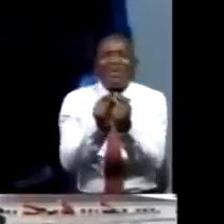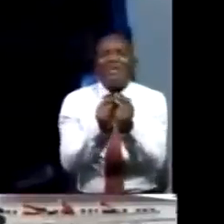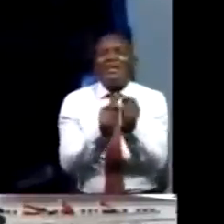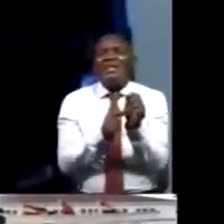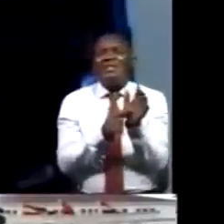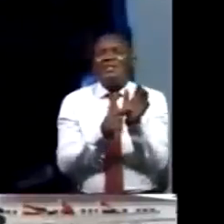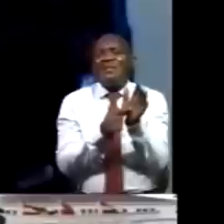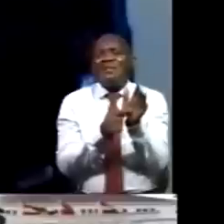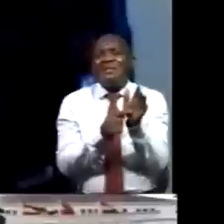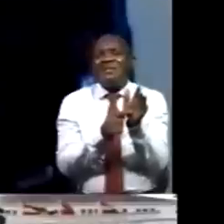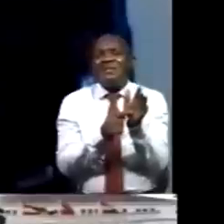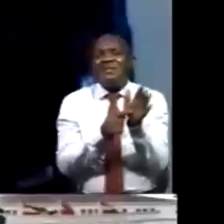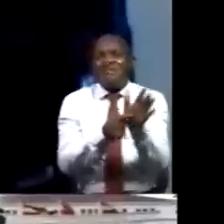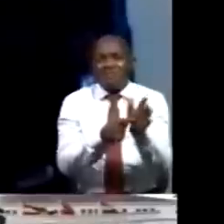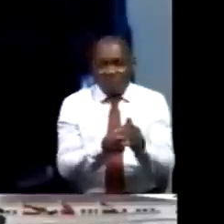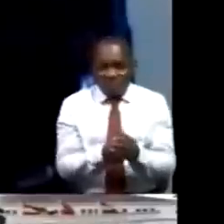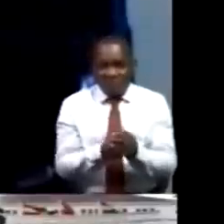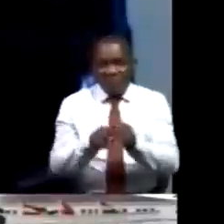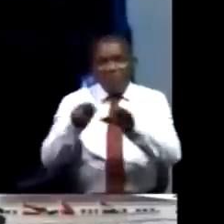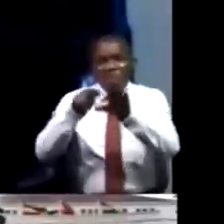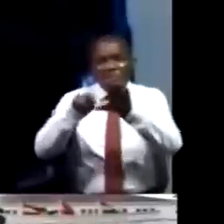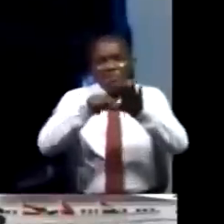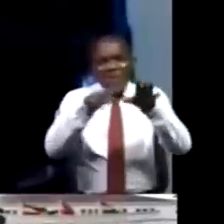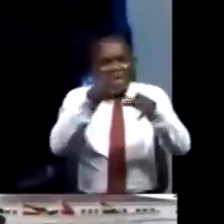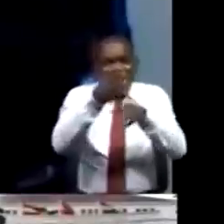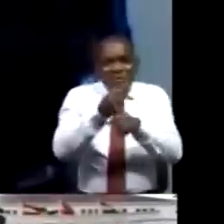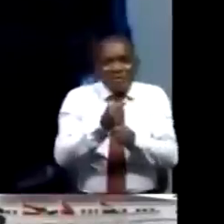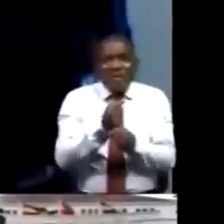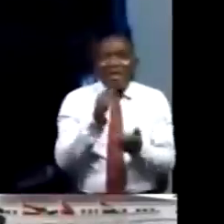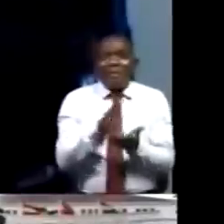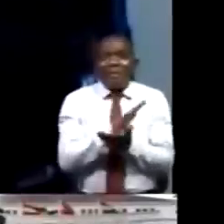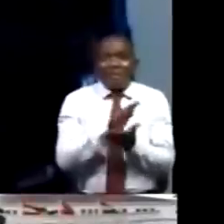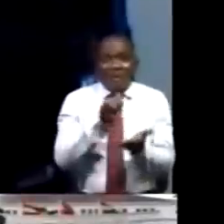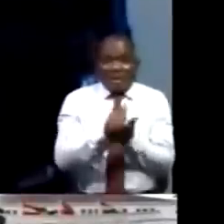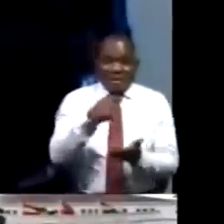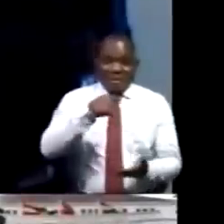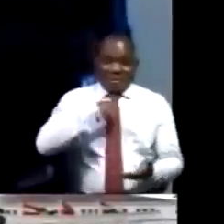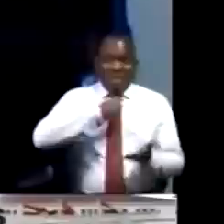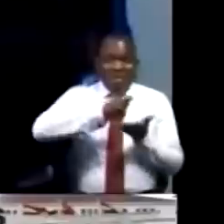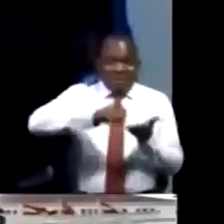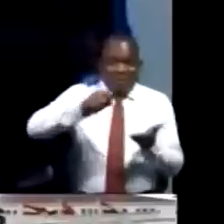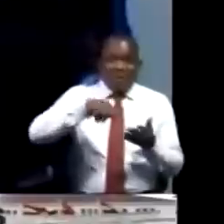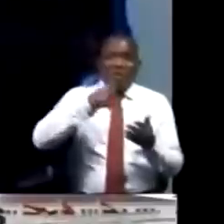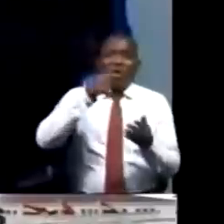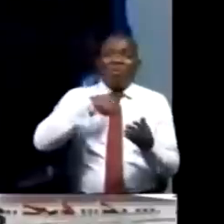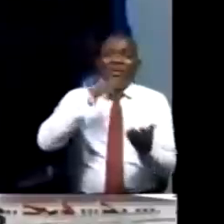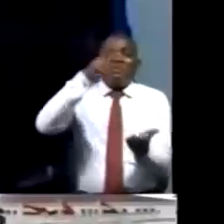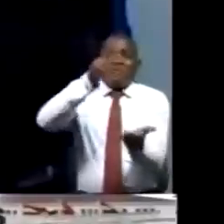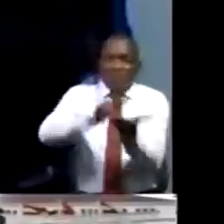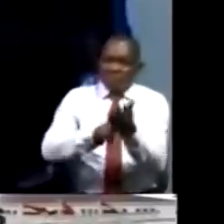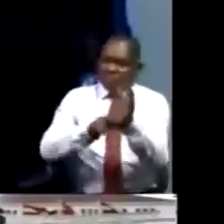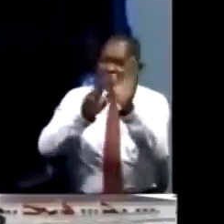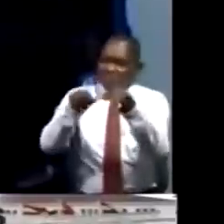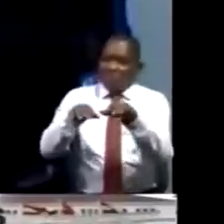indicate the regional summary sheets that I signed or certified